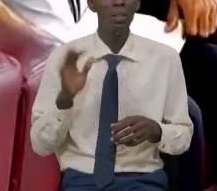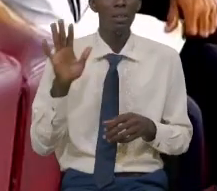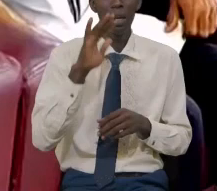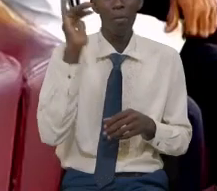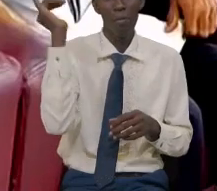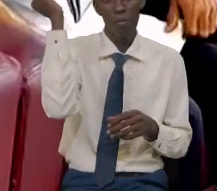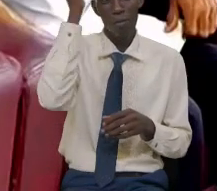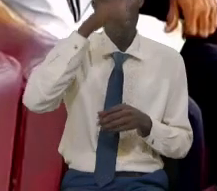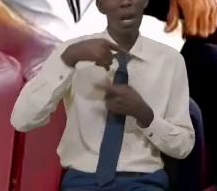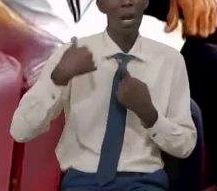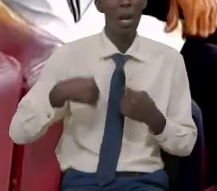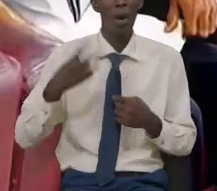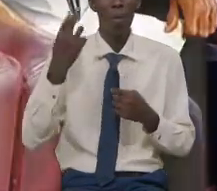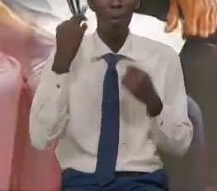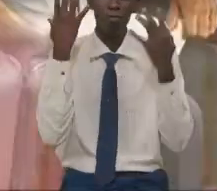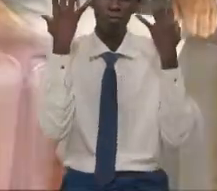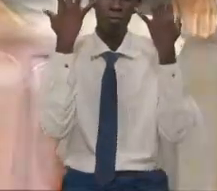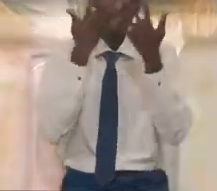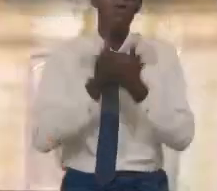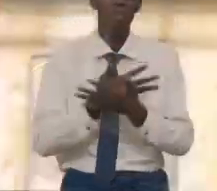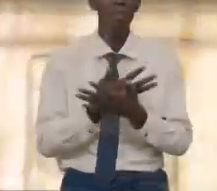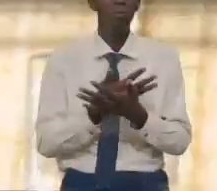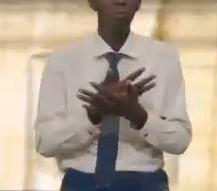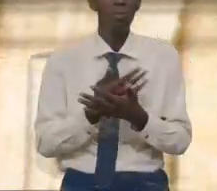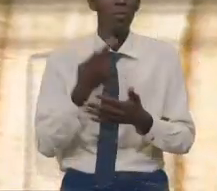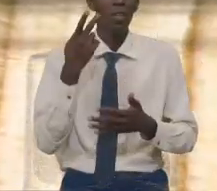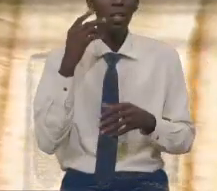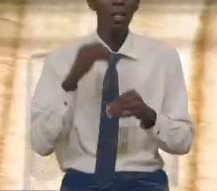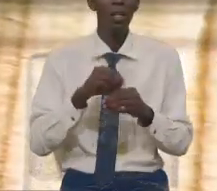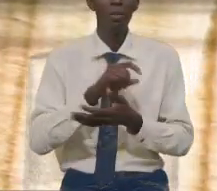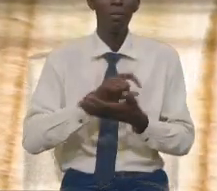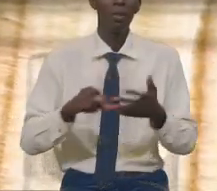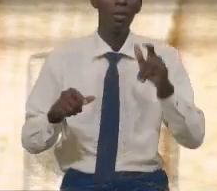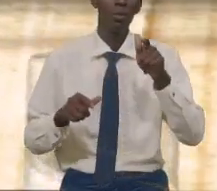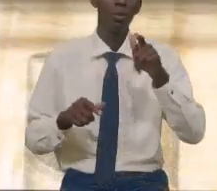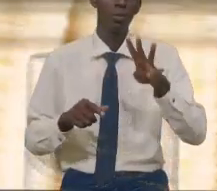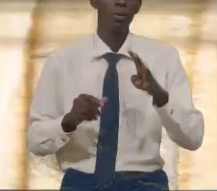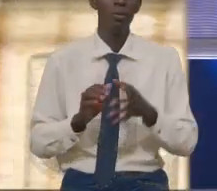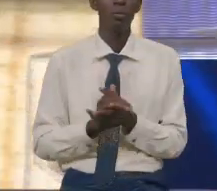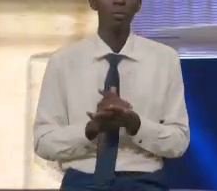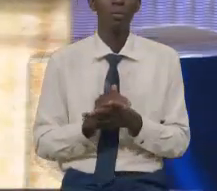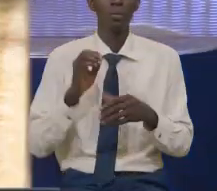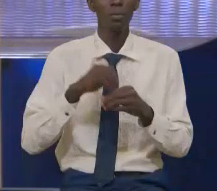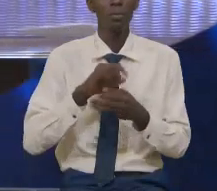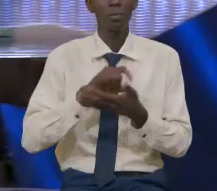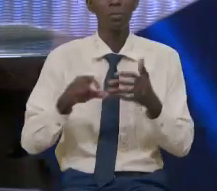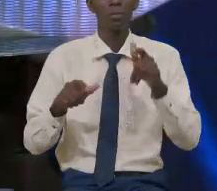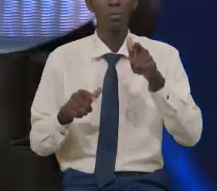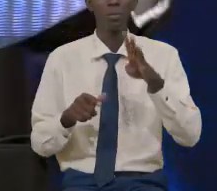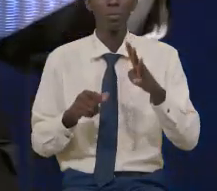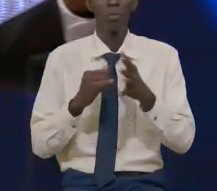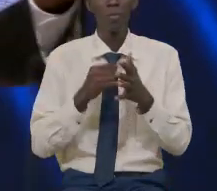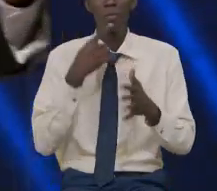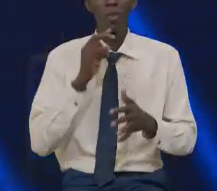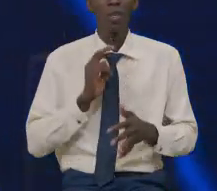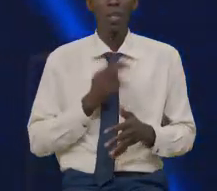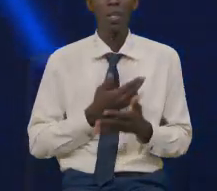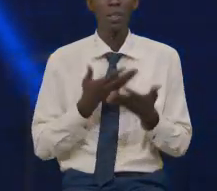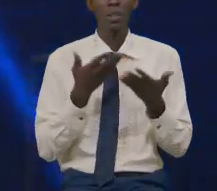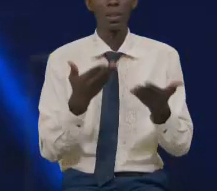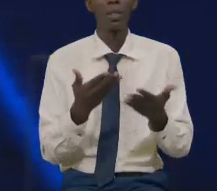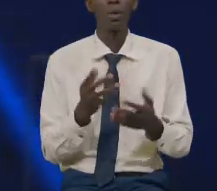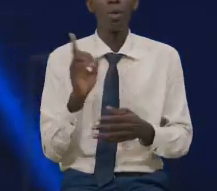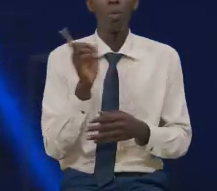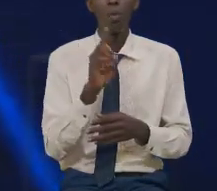was darkened. We're looking at verse 24 there. In verse 24, it tells us, wherefore